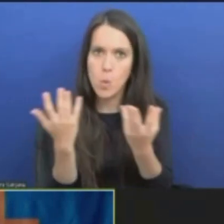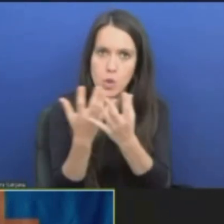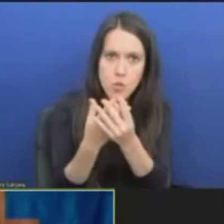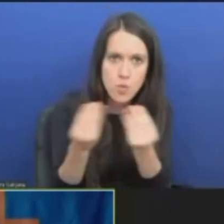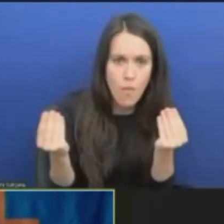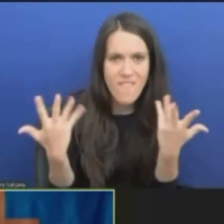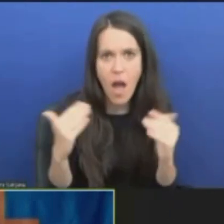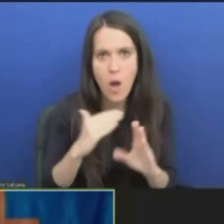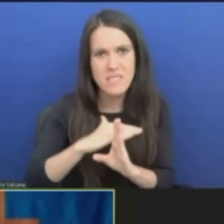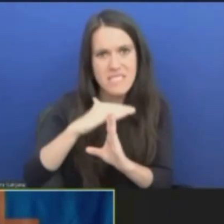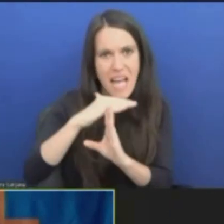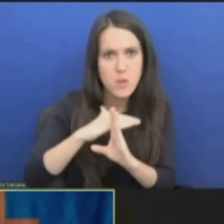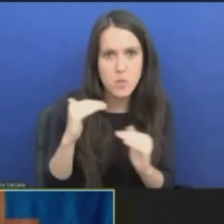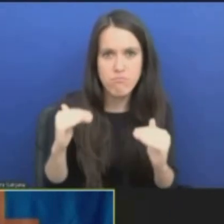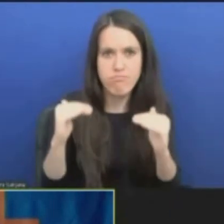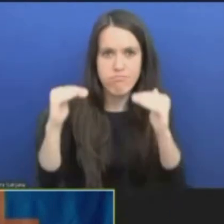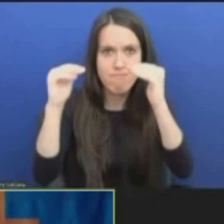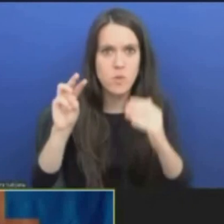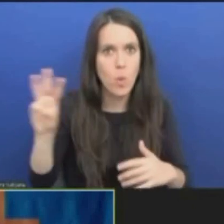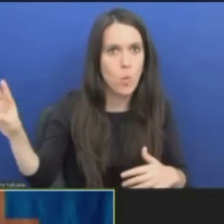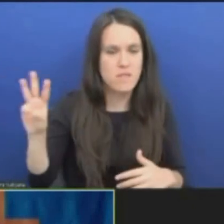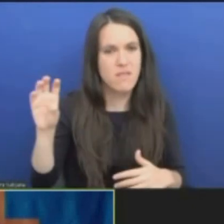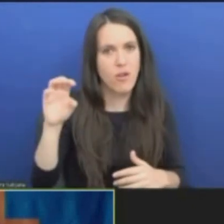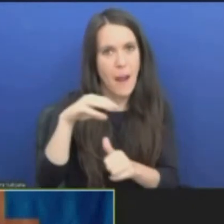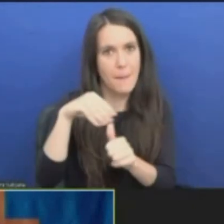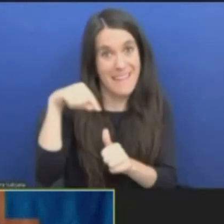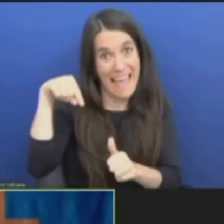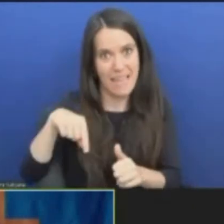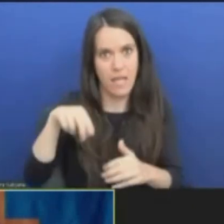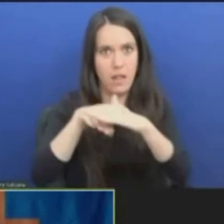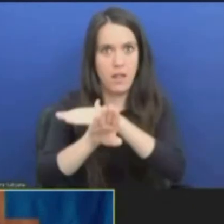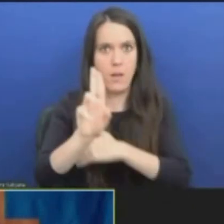the status of Western Armenia within the UN.